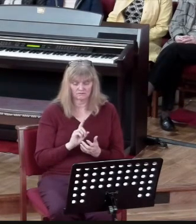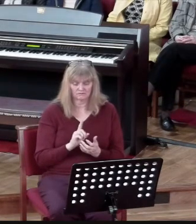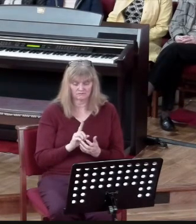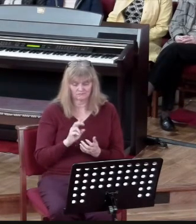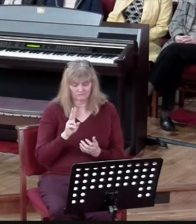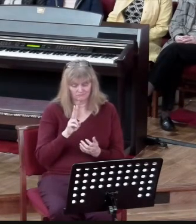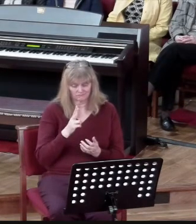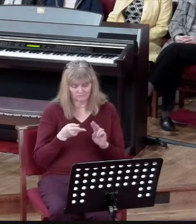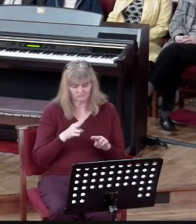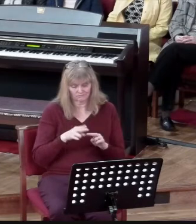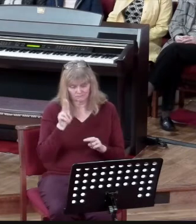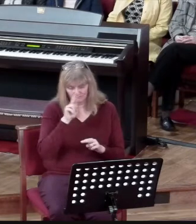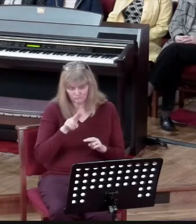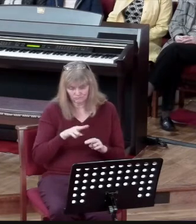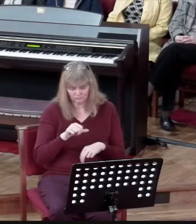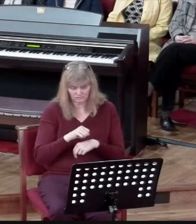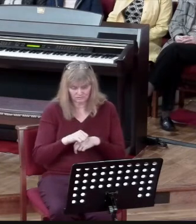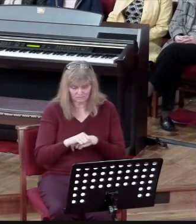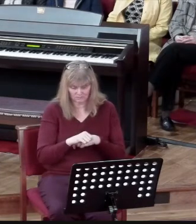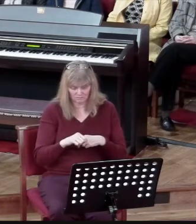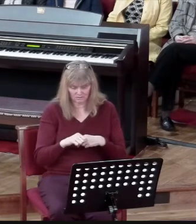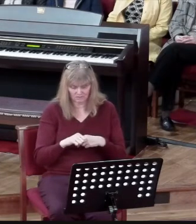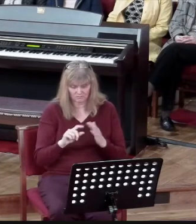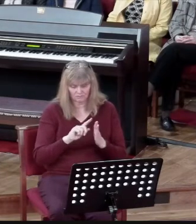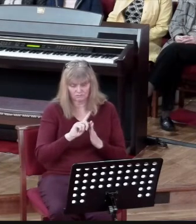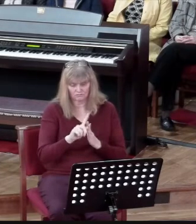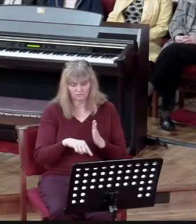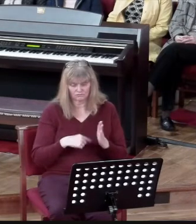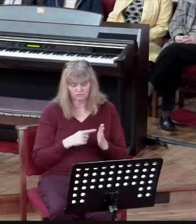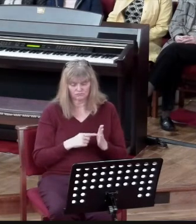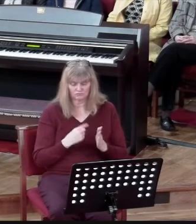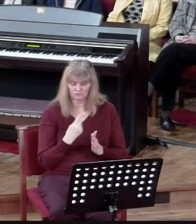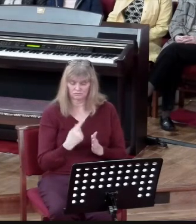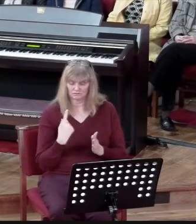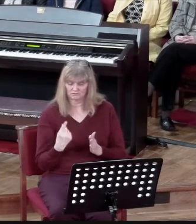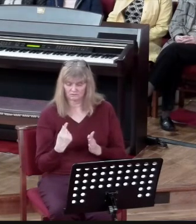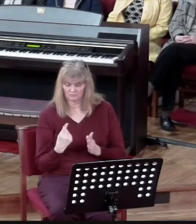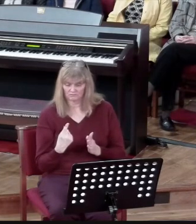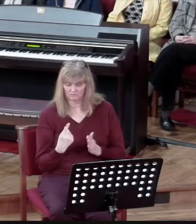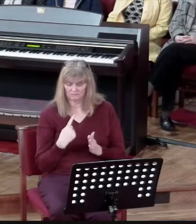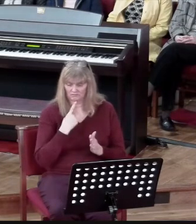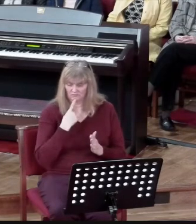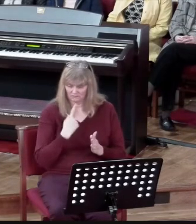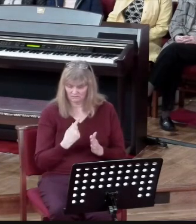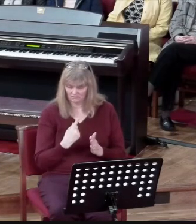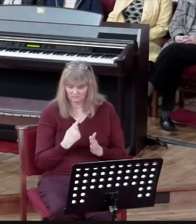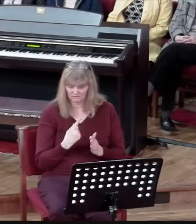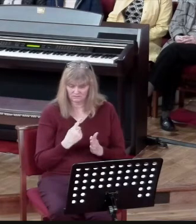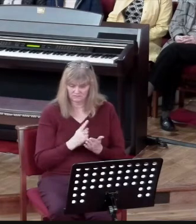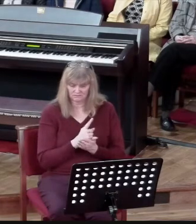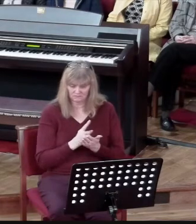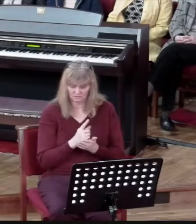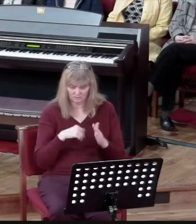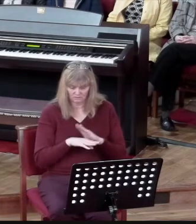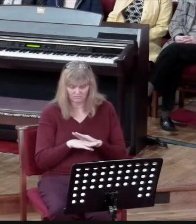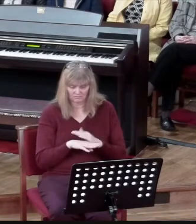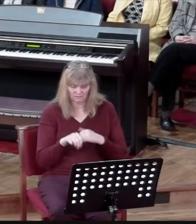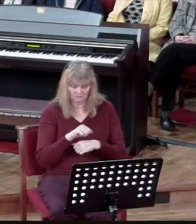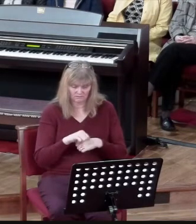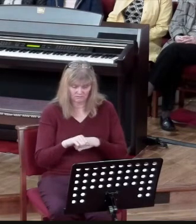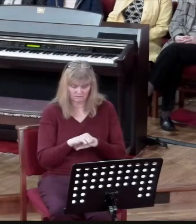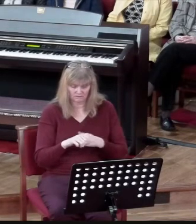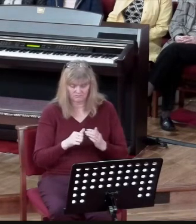words, apart from me, you can do nothing. The nets are empty. But with Jesus on the